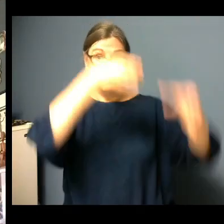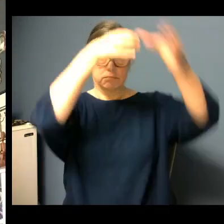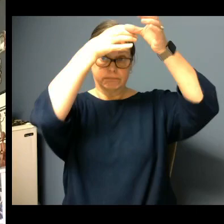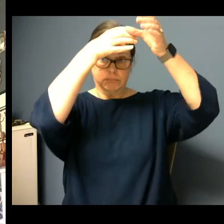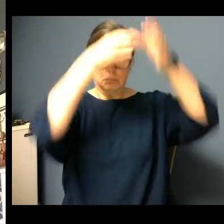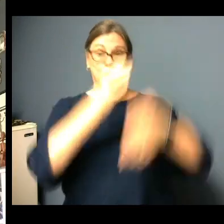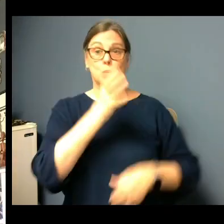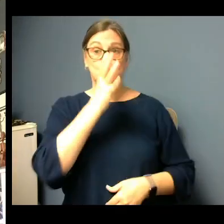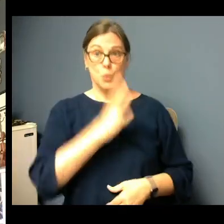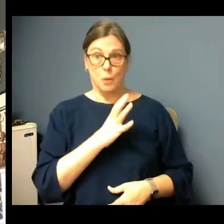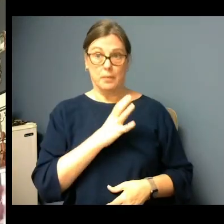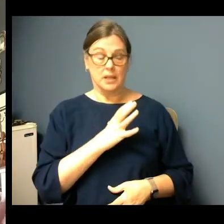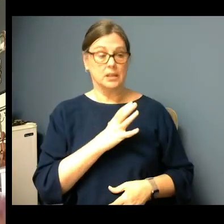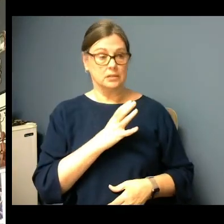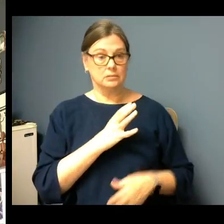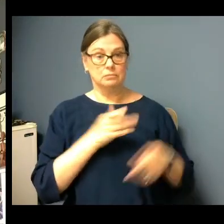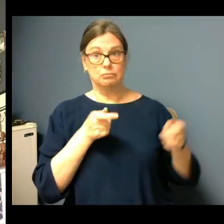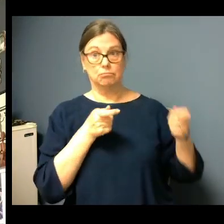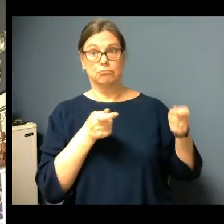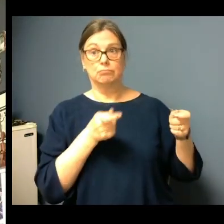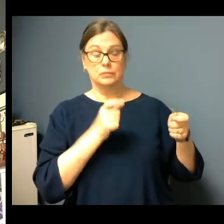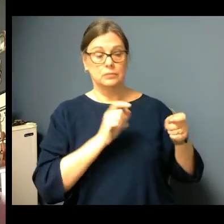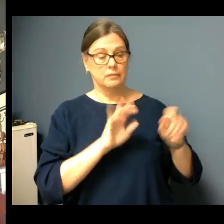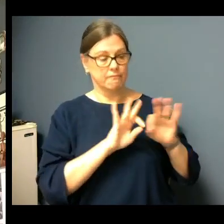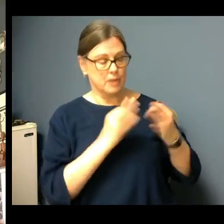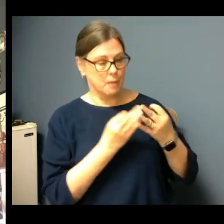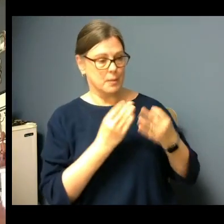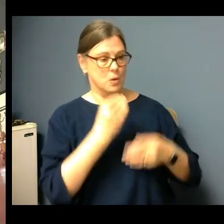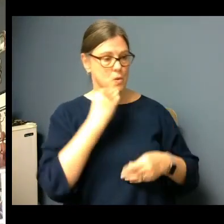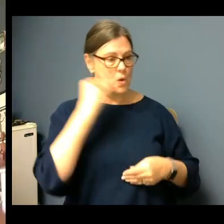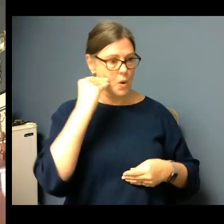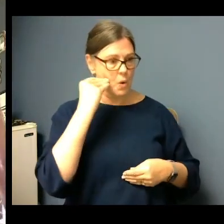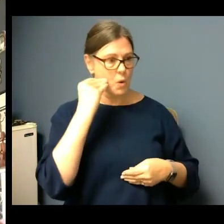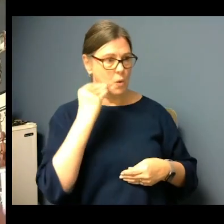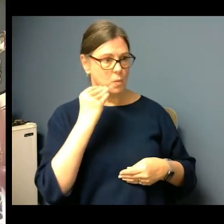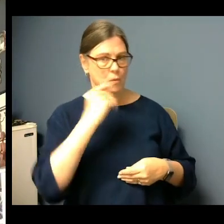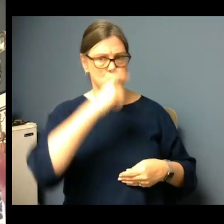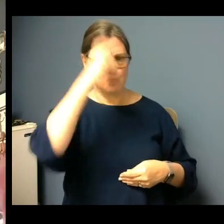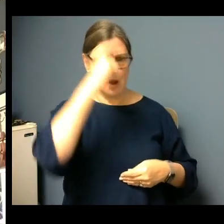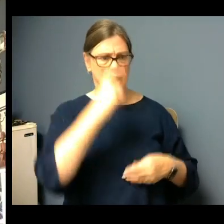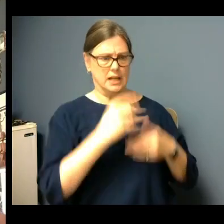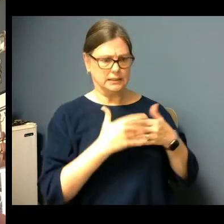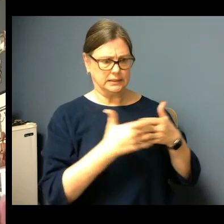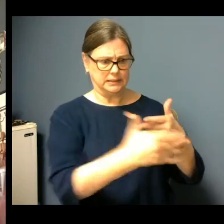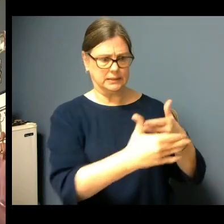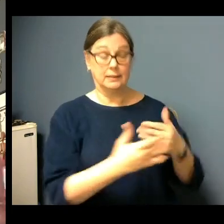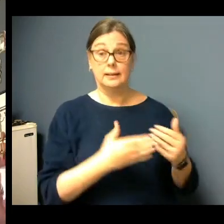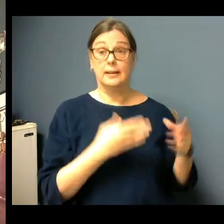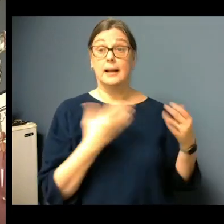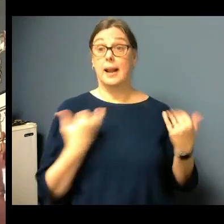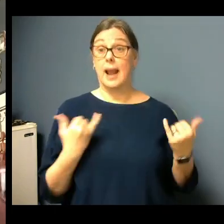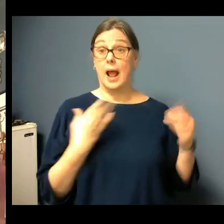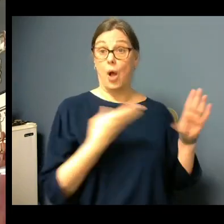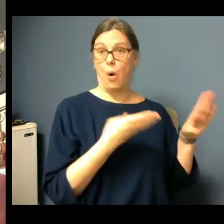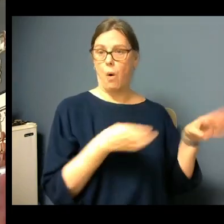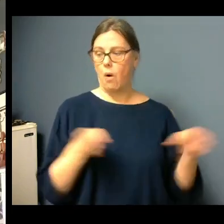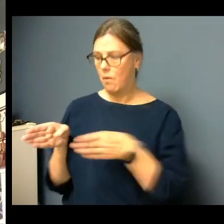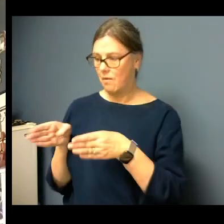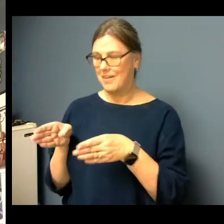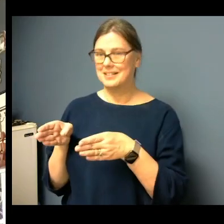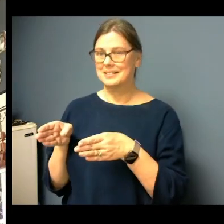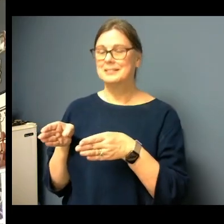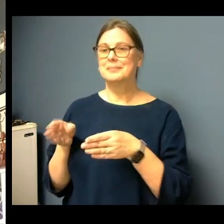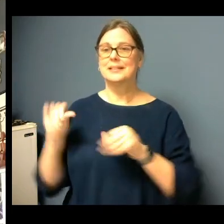this science that we talked about, which science is good, although